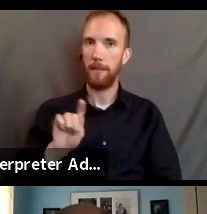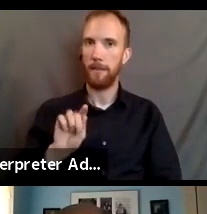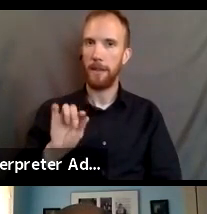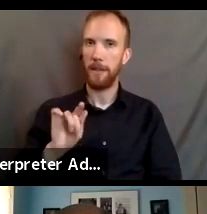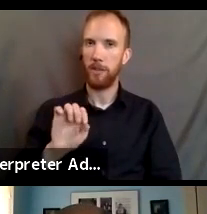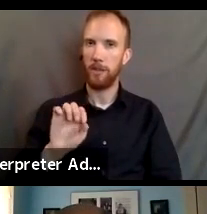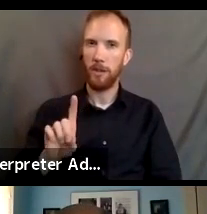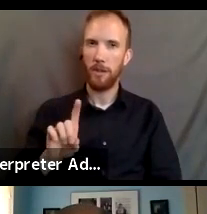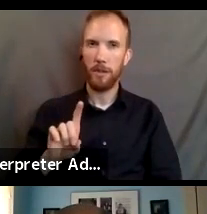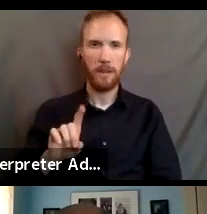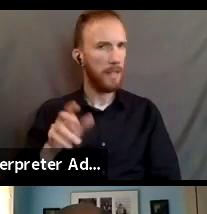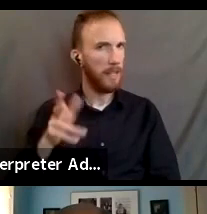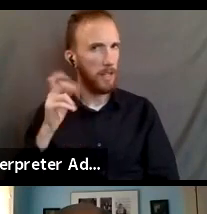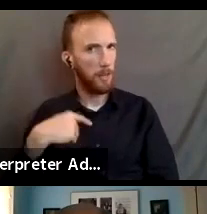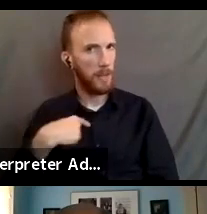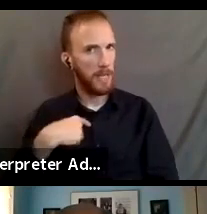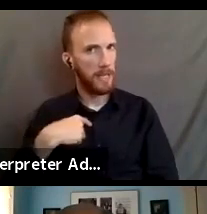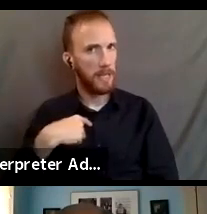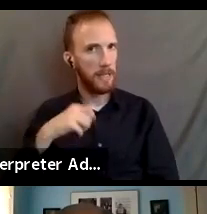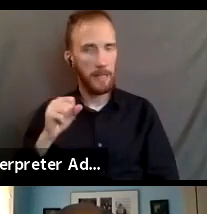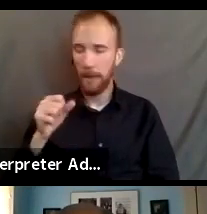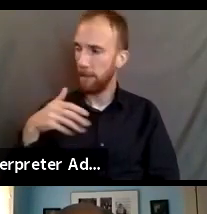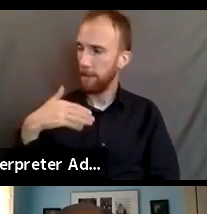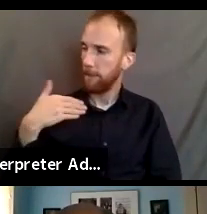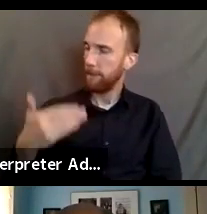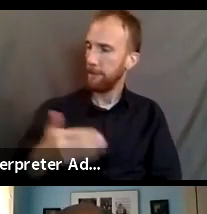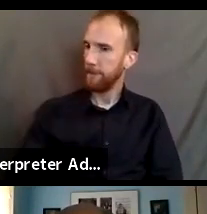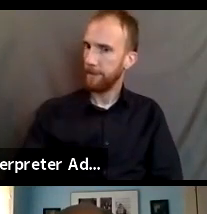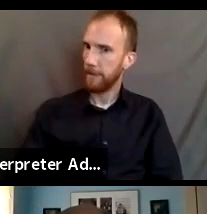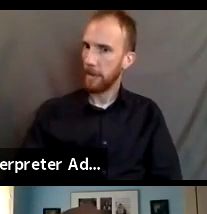can you hear me yes please proceed